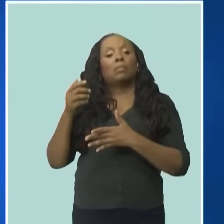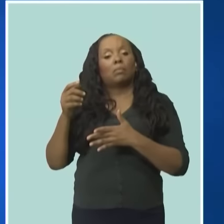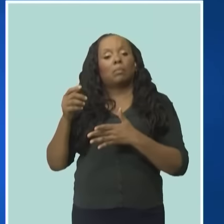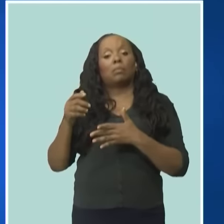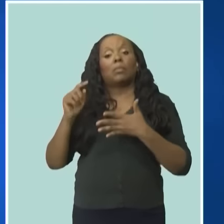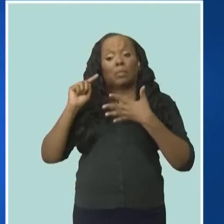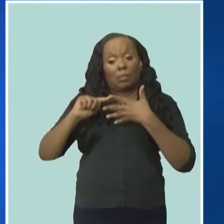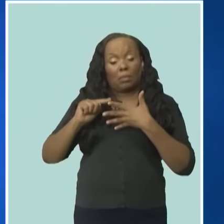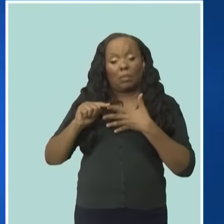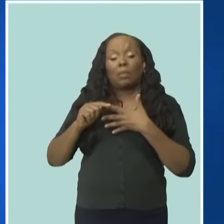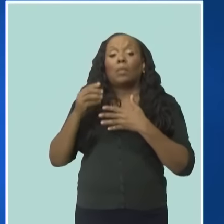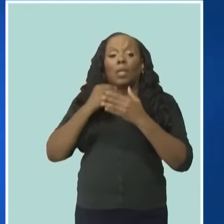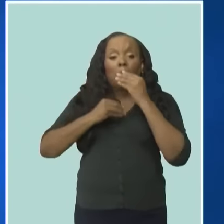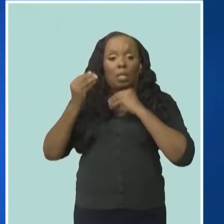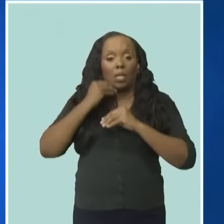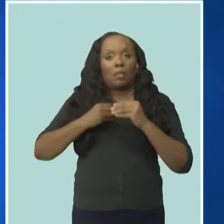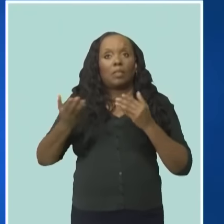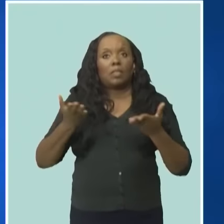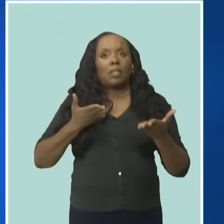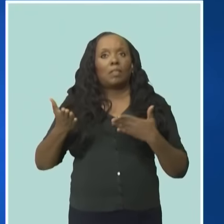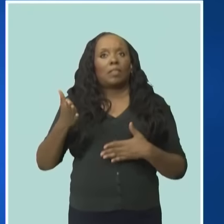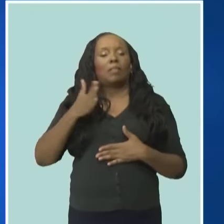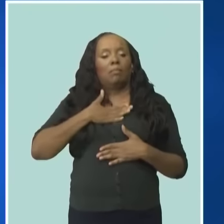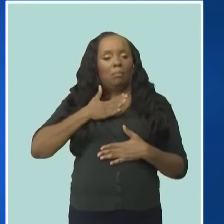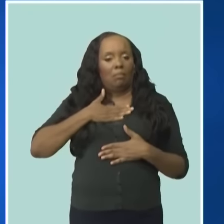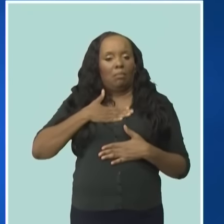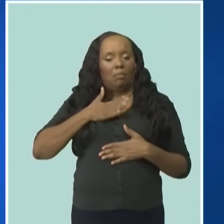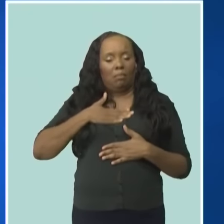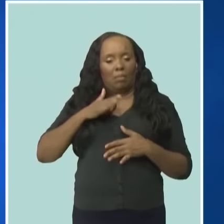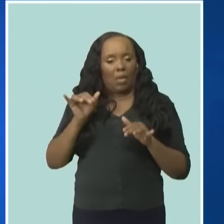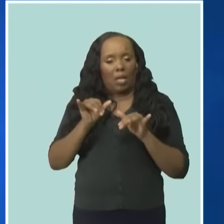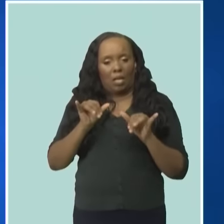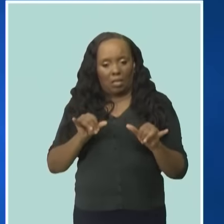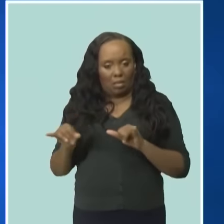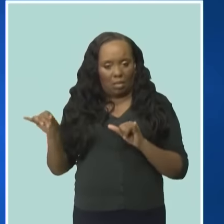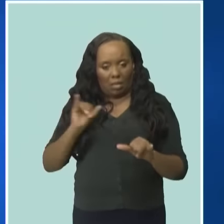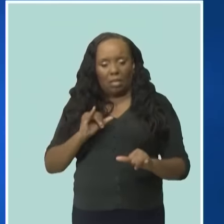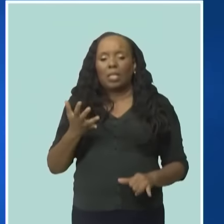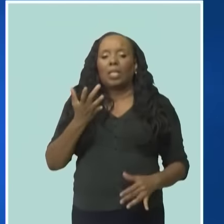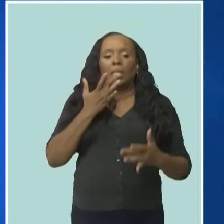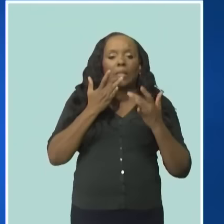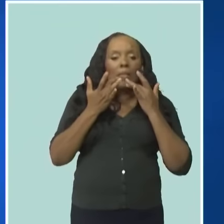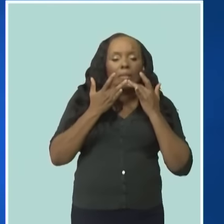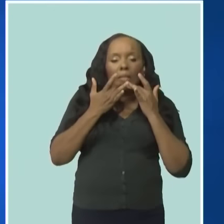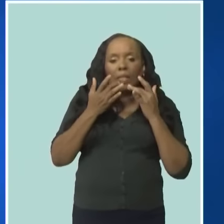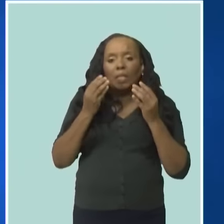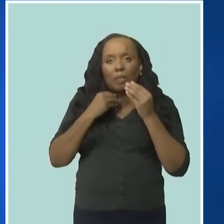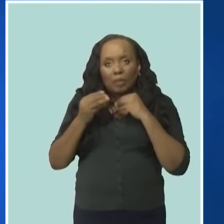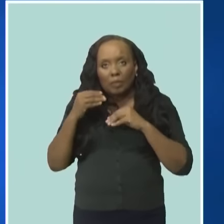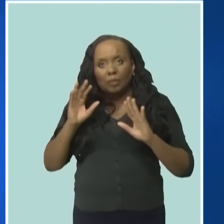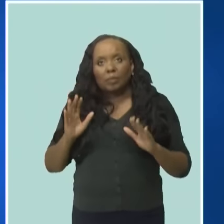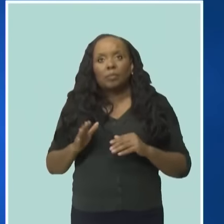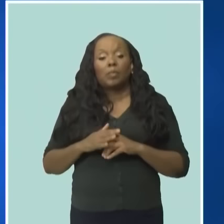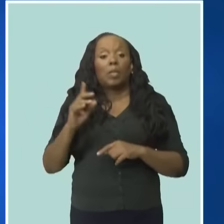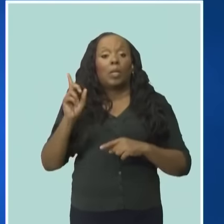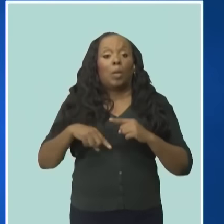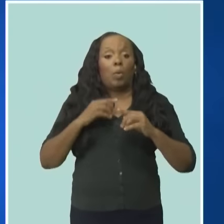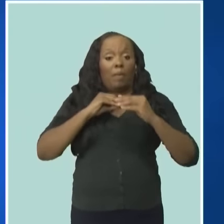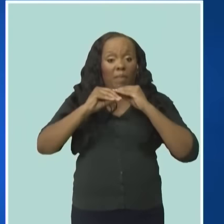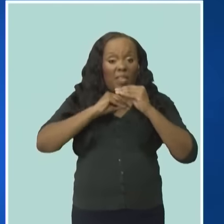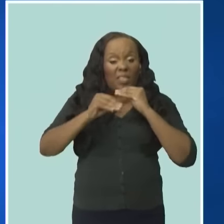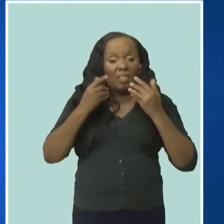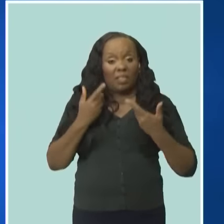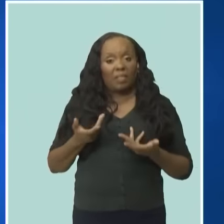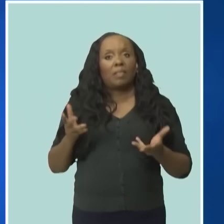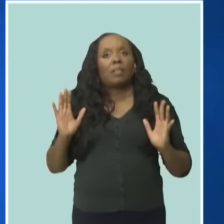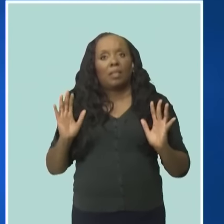is up to my standard, and the tasting the food is up to my standard as well. Once repairs are complete, movie